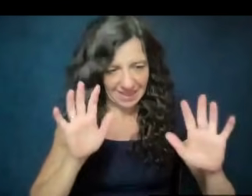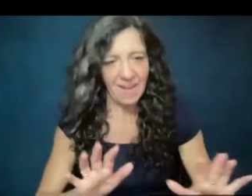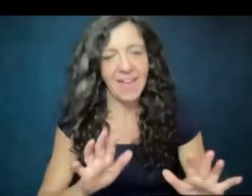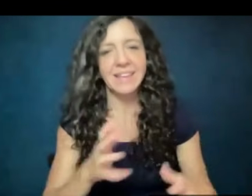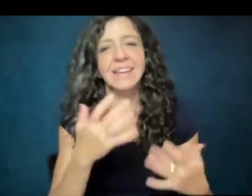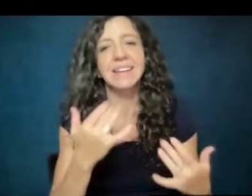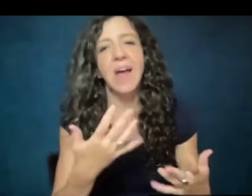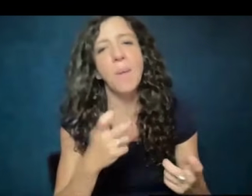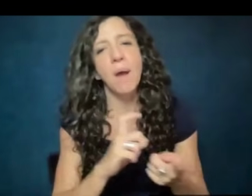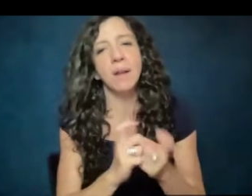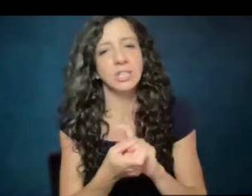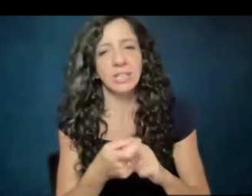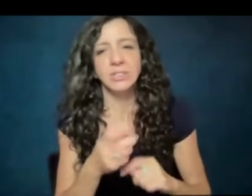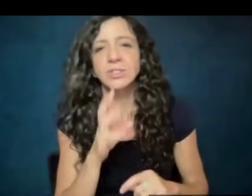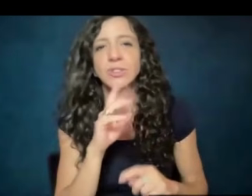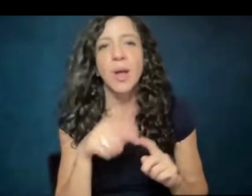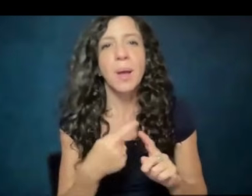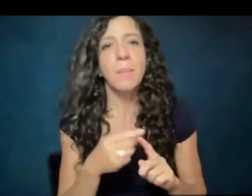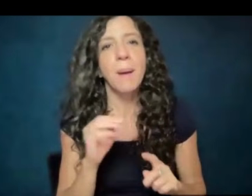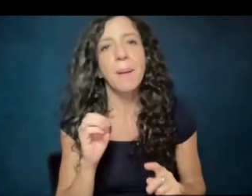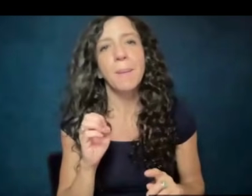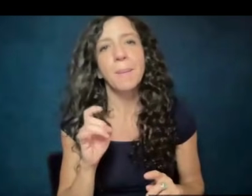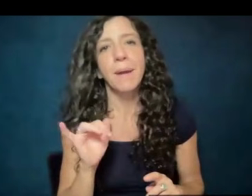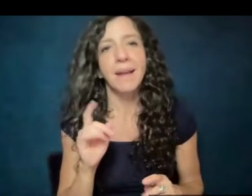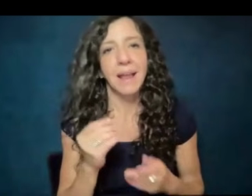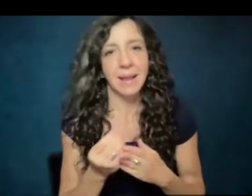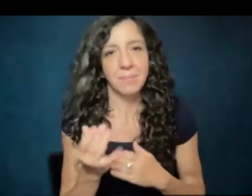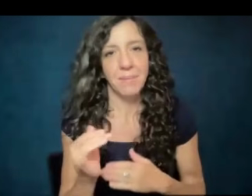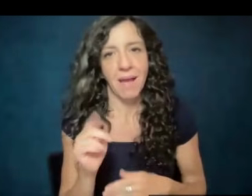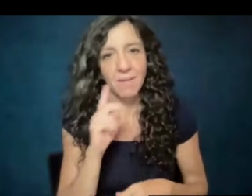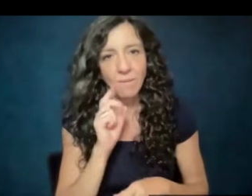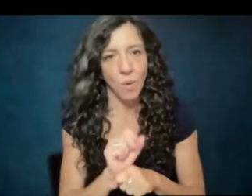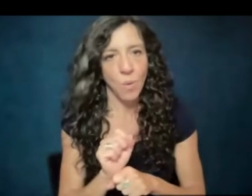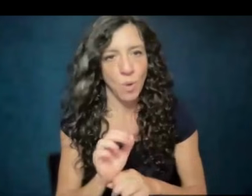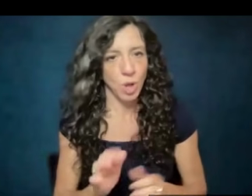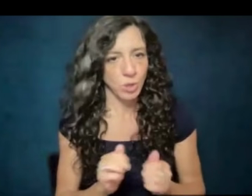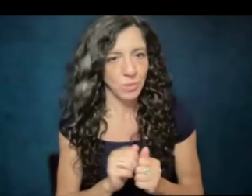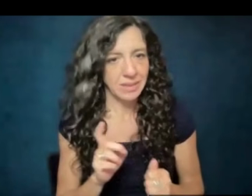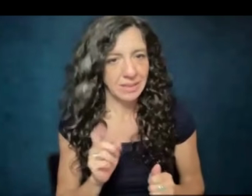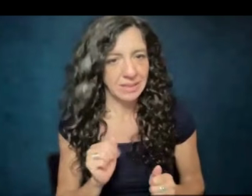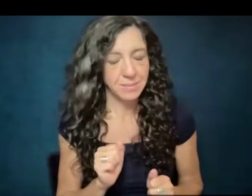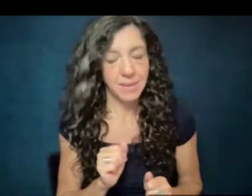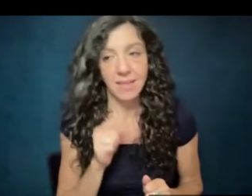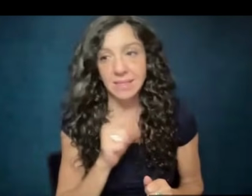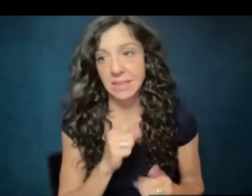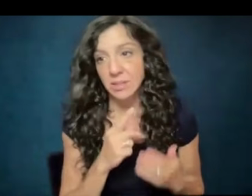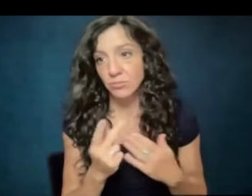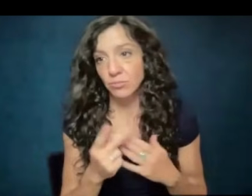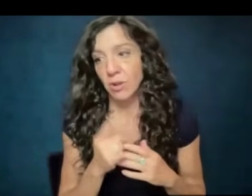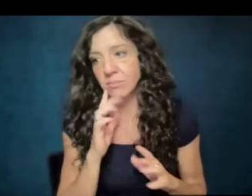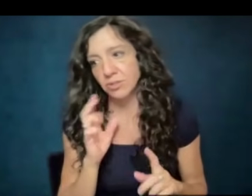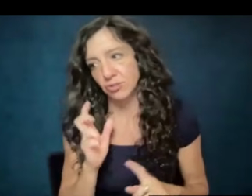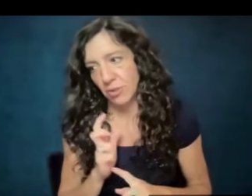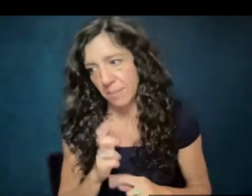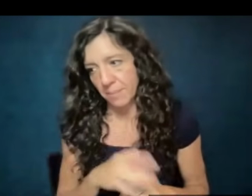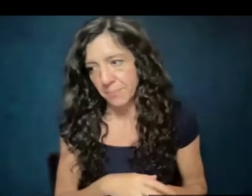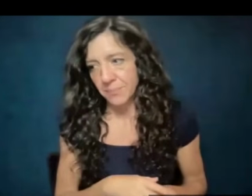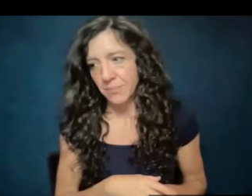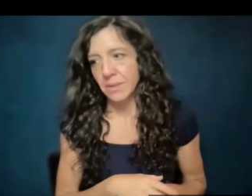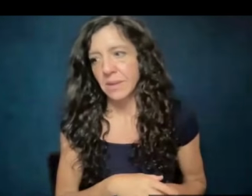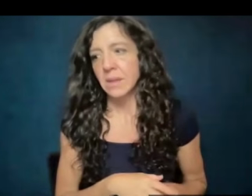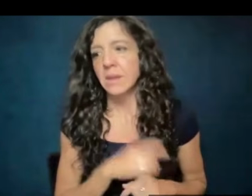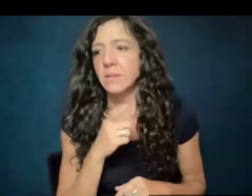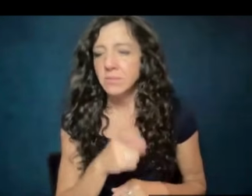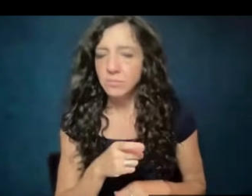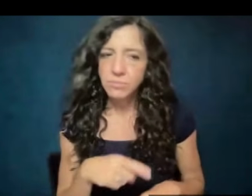the Medicaid buy-in for workers with disabilities. This is a fabulous program. It was allowed